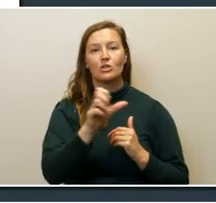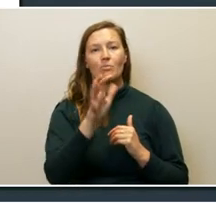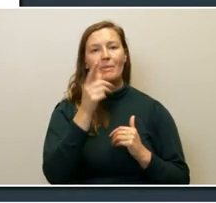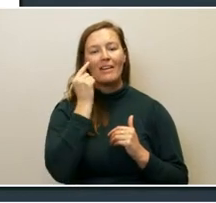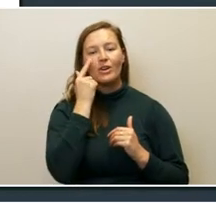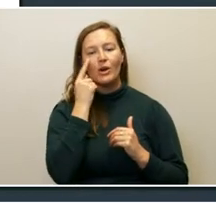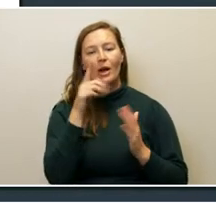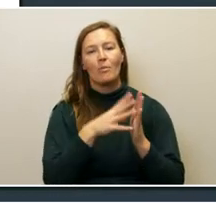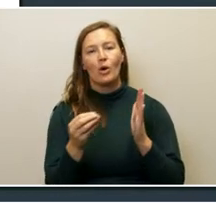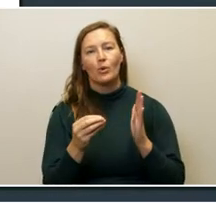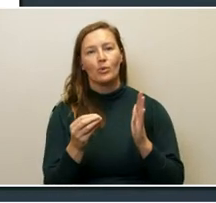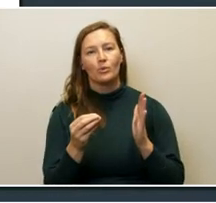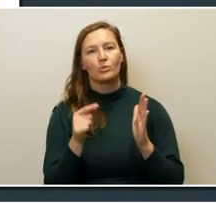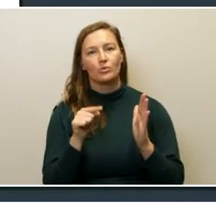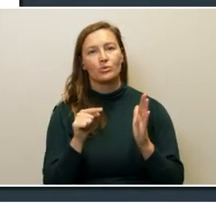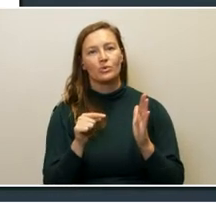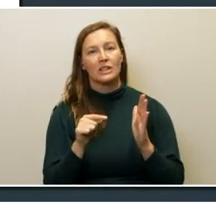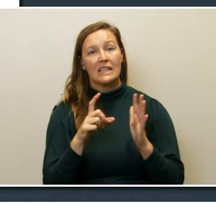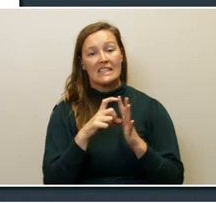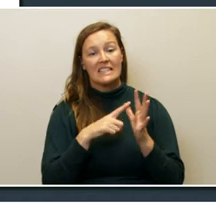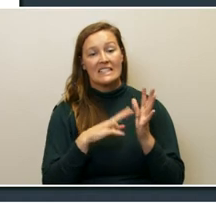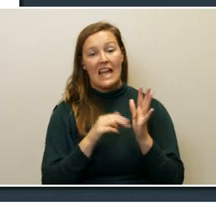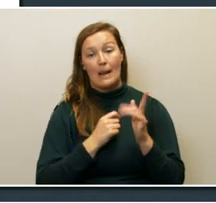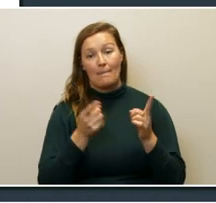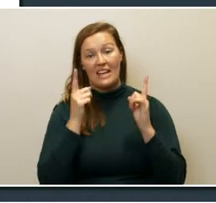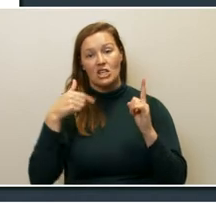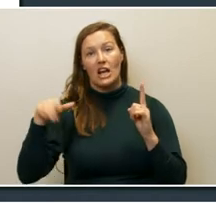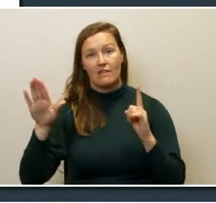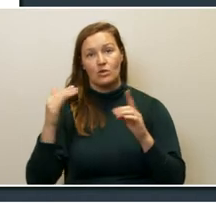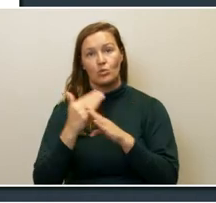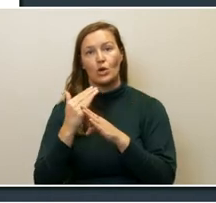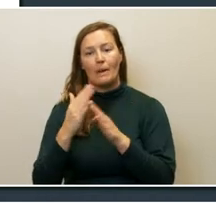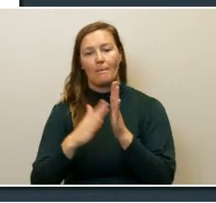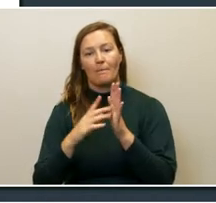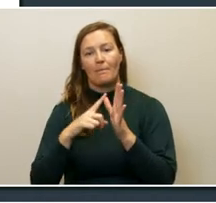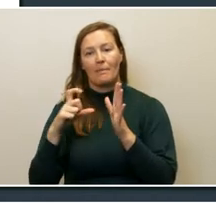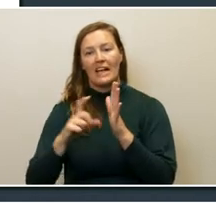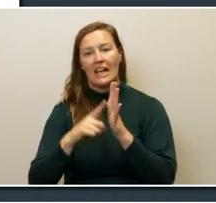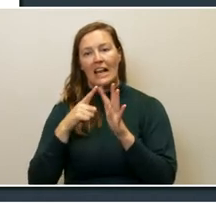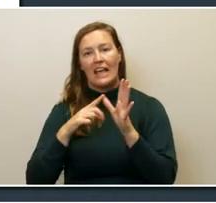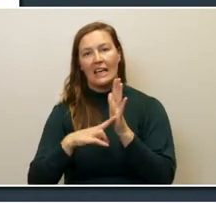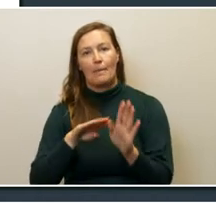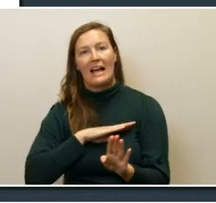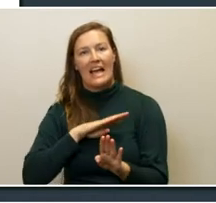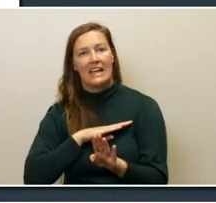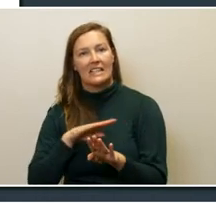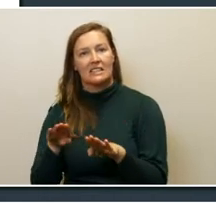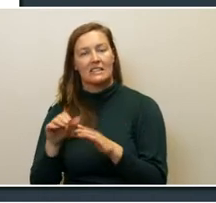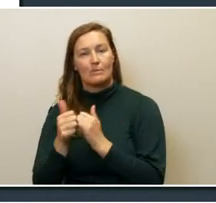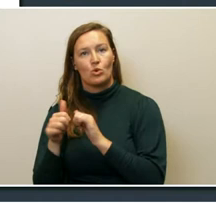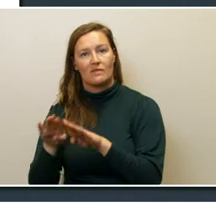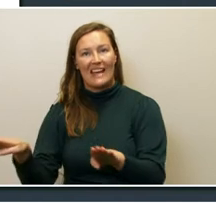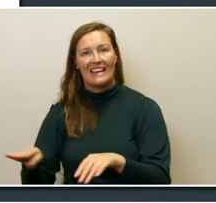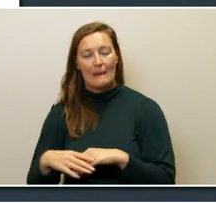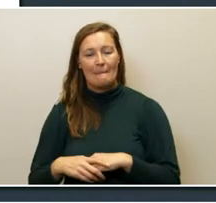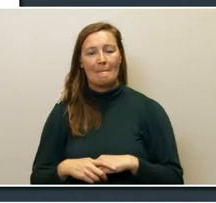at the model. We've just had Dan, our manager, leave and go and work at McLean Park. And there are some different ways you can do things, and